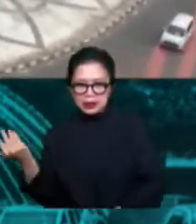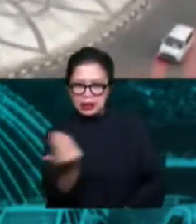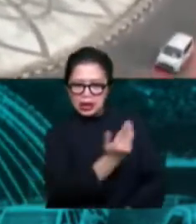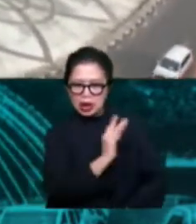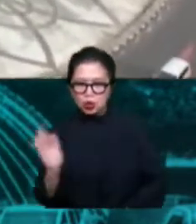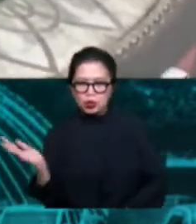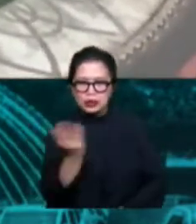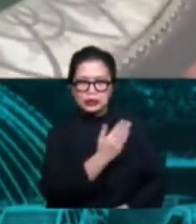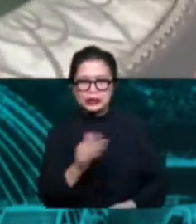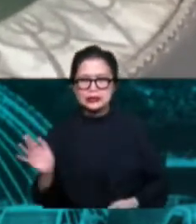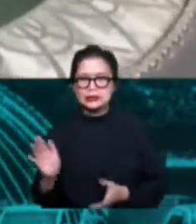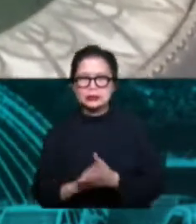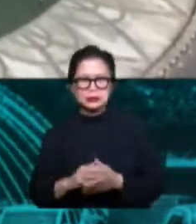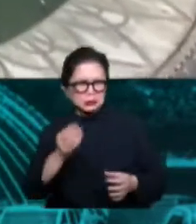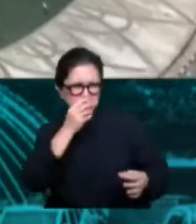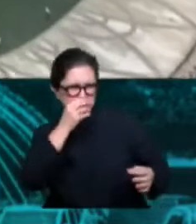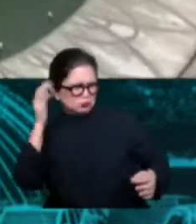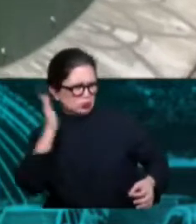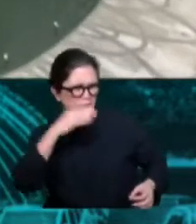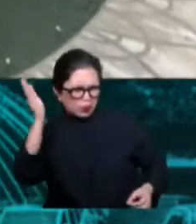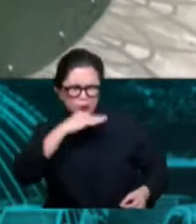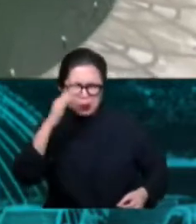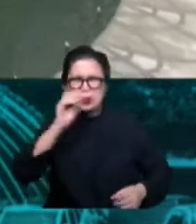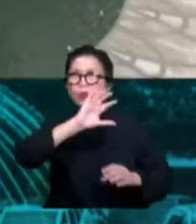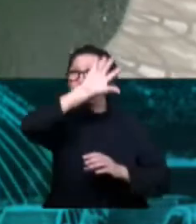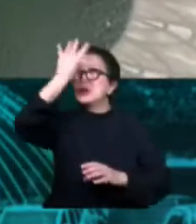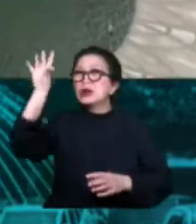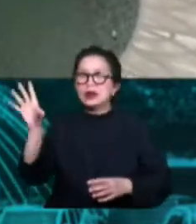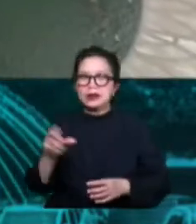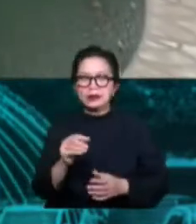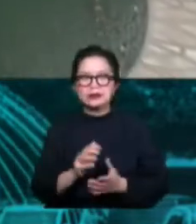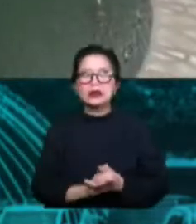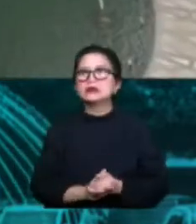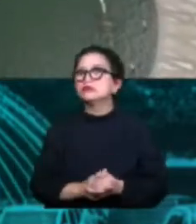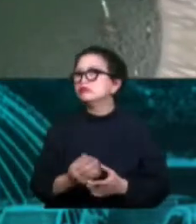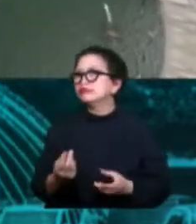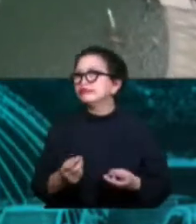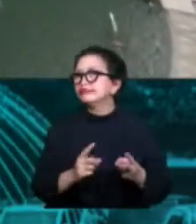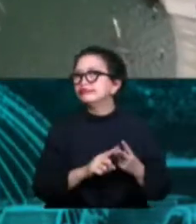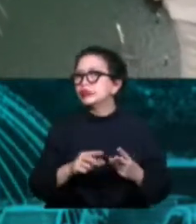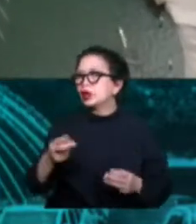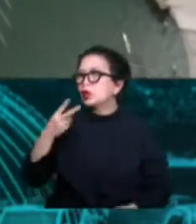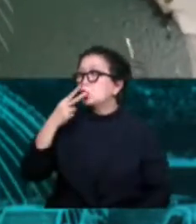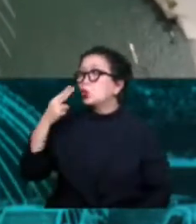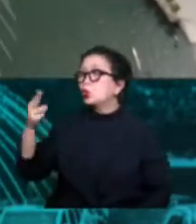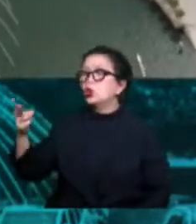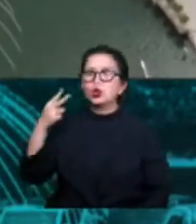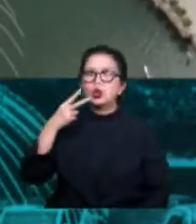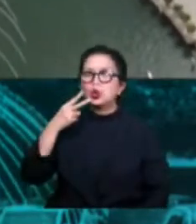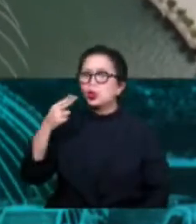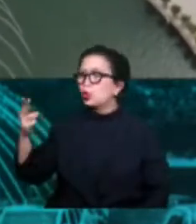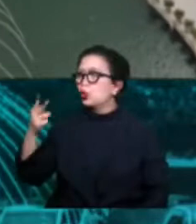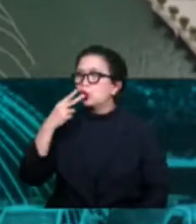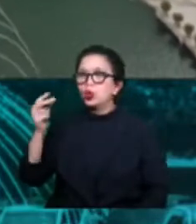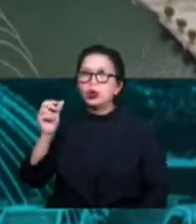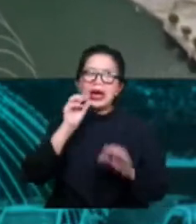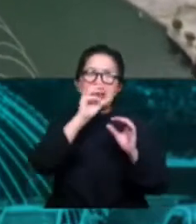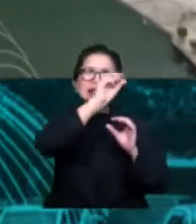people. Smoking behavior. Smoking behavior is pollutions in the household because